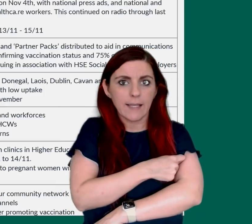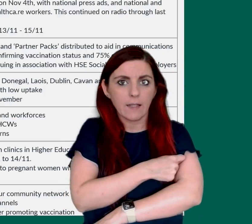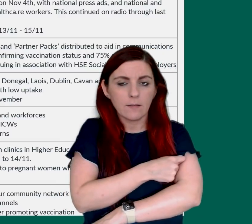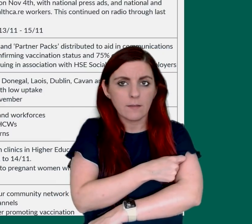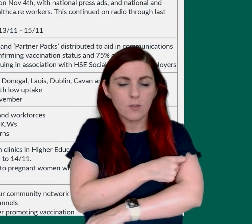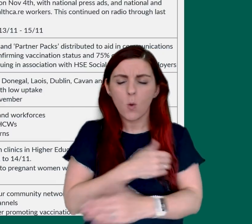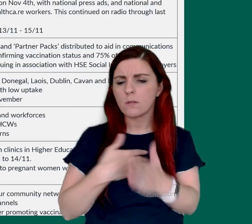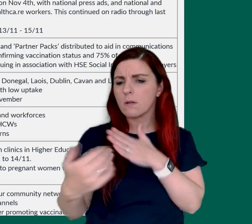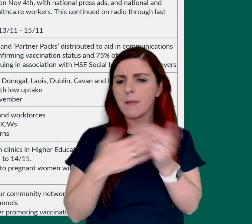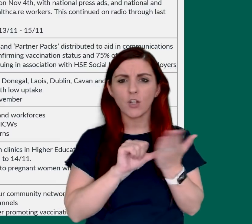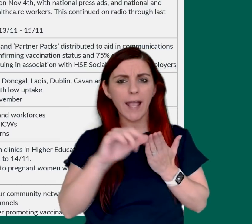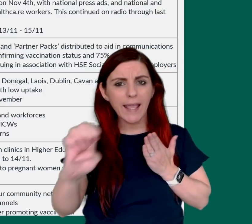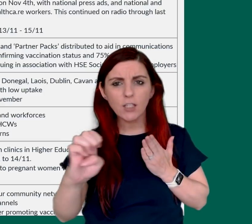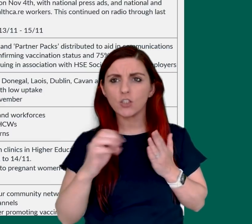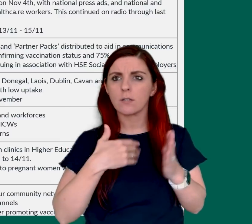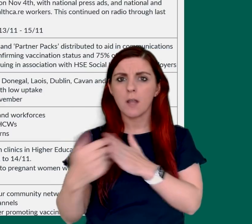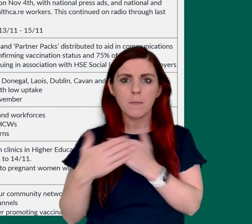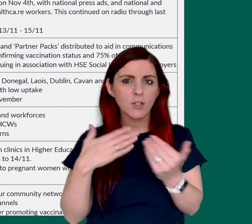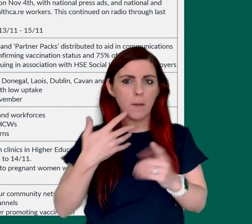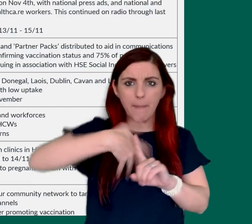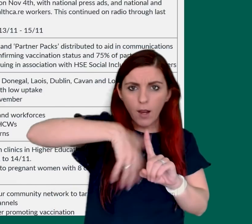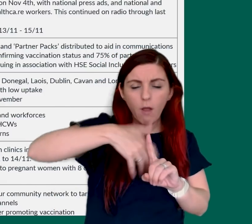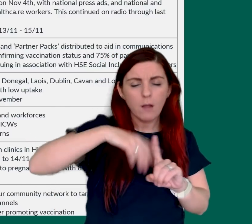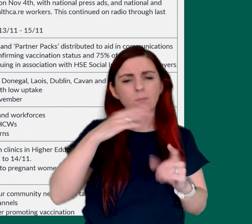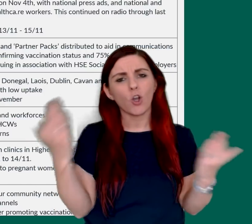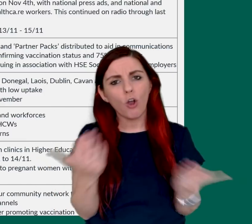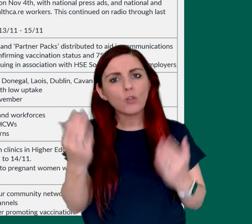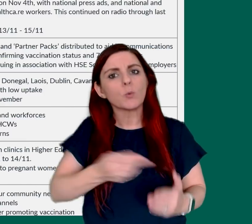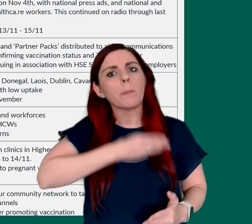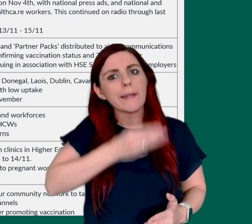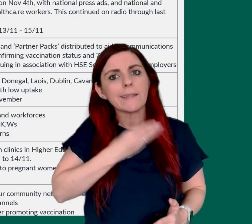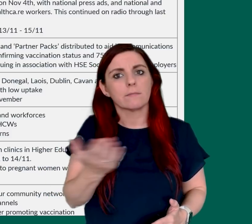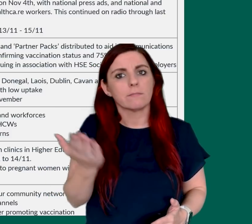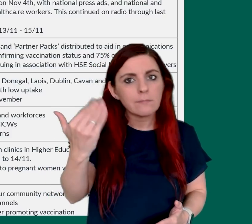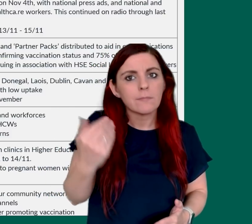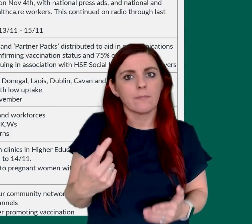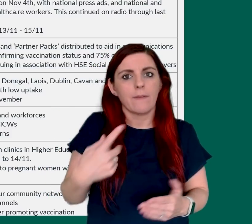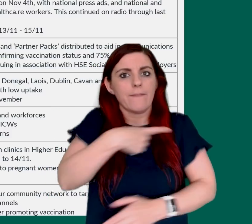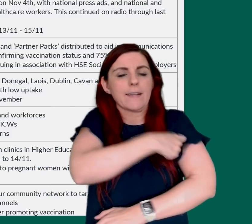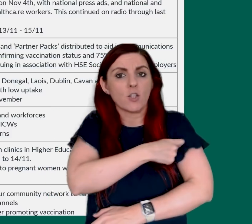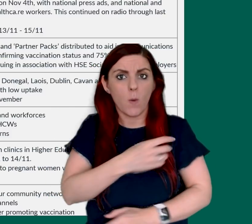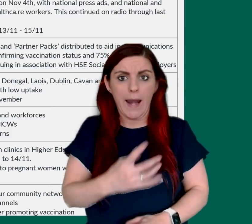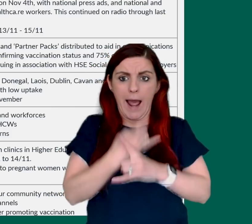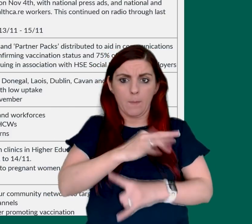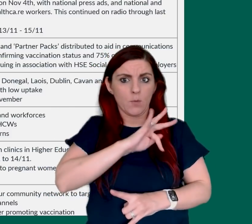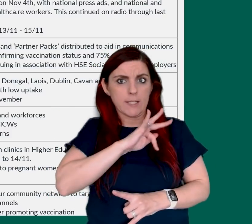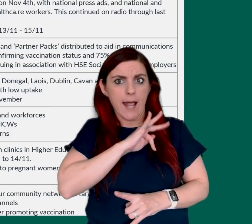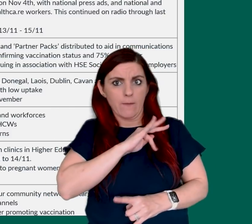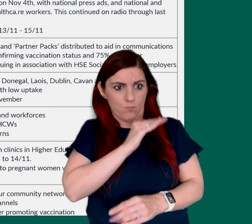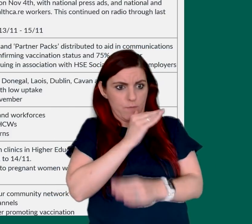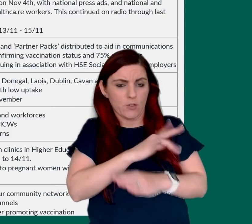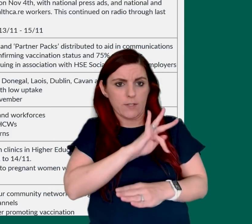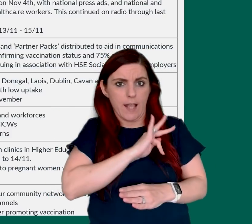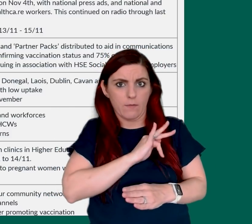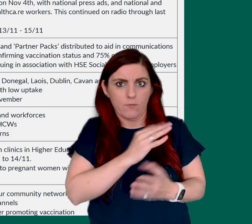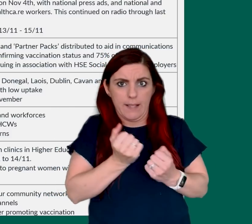irrespective of your age, irrespective of your background, we would encourage you still to come forward. You can both help your own health in terms of preventing serious illness and ending